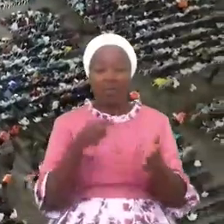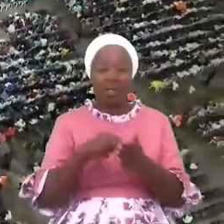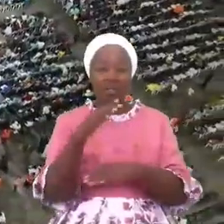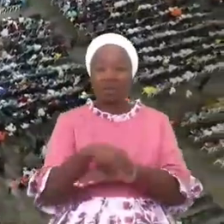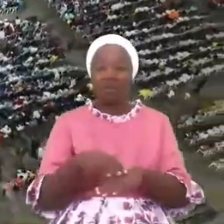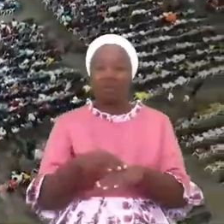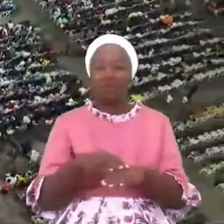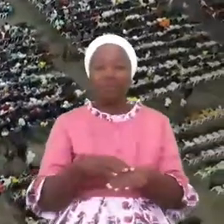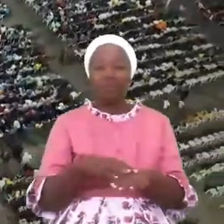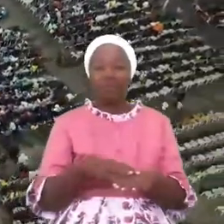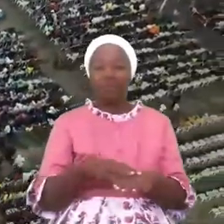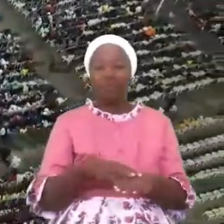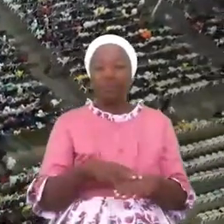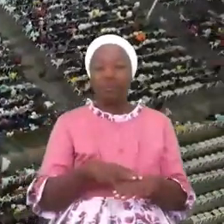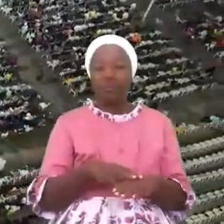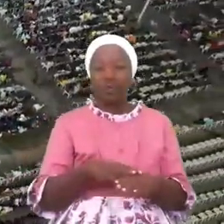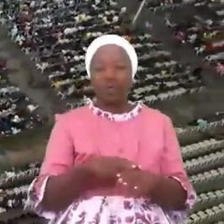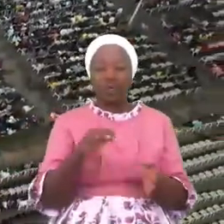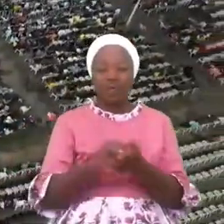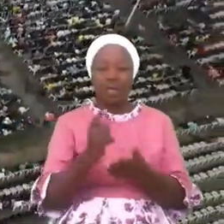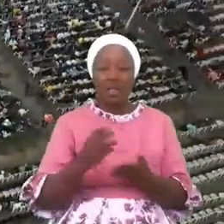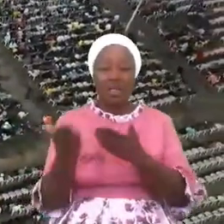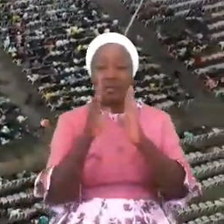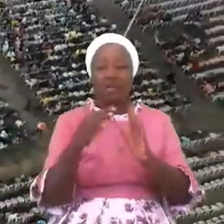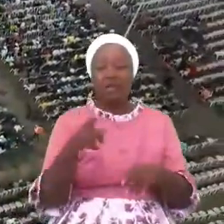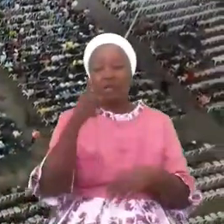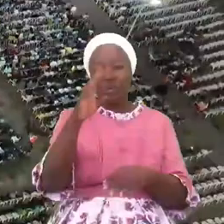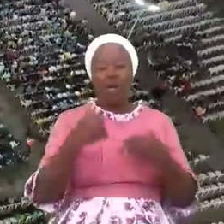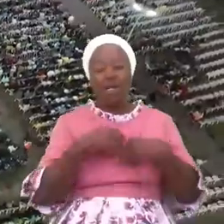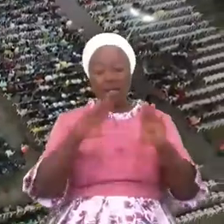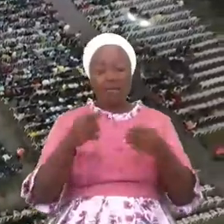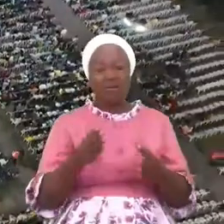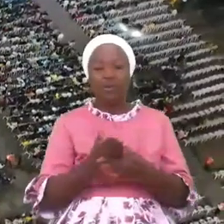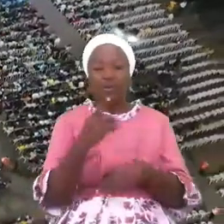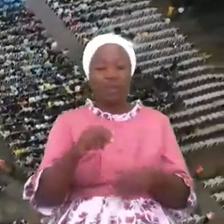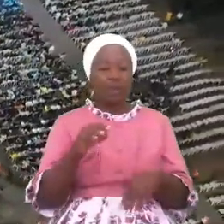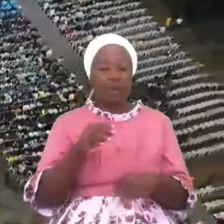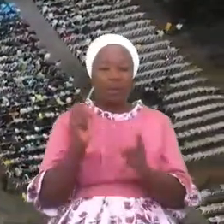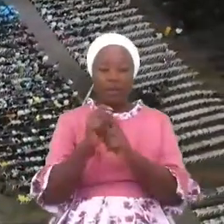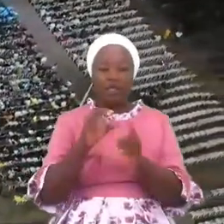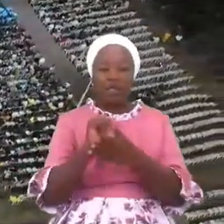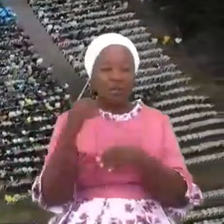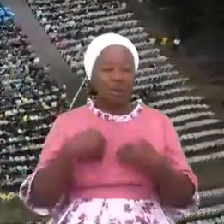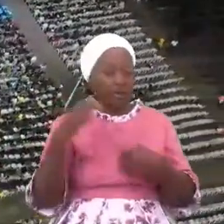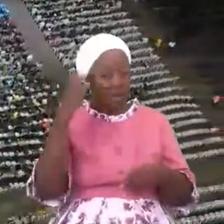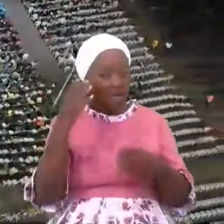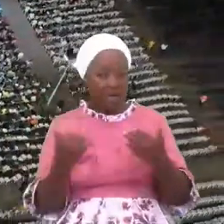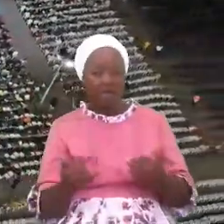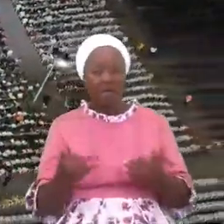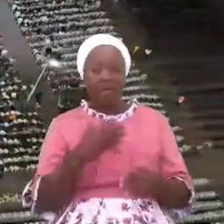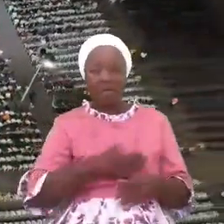has given through the message you have had now. Do everything correctly and